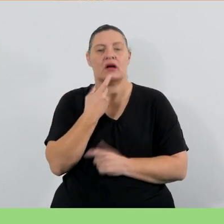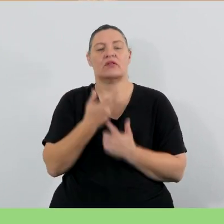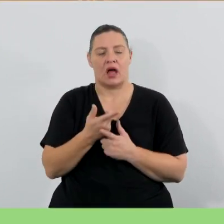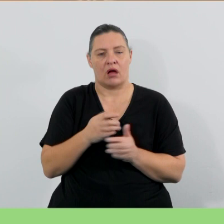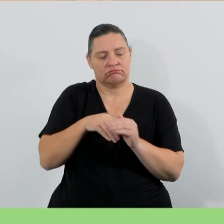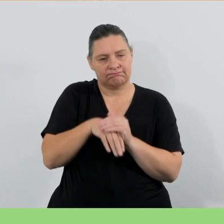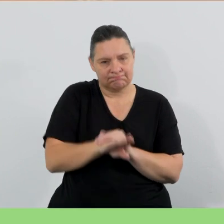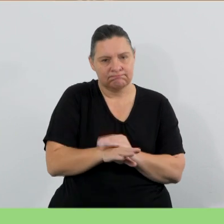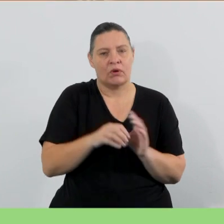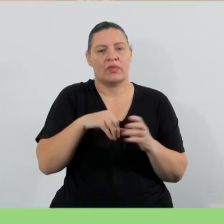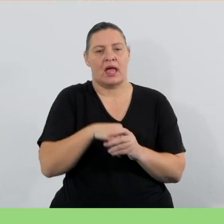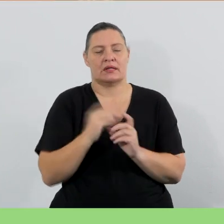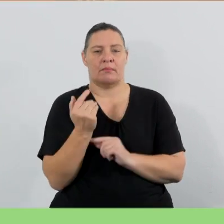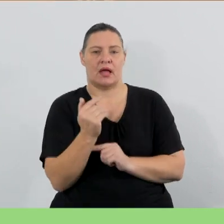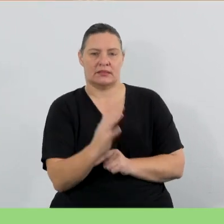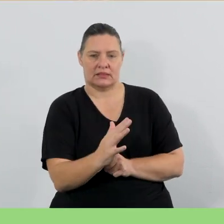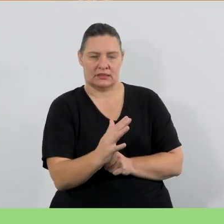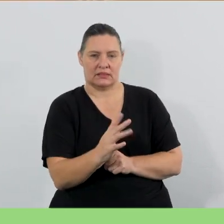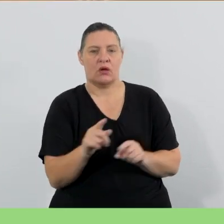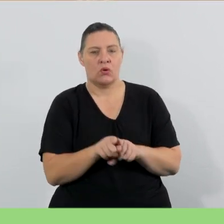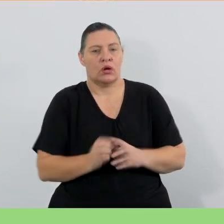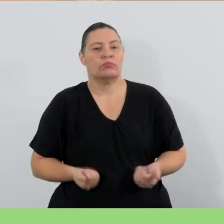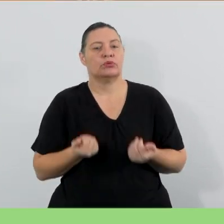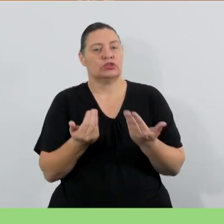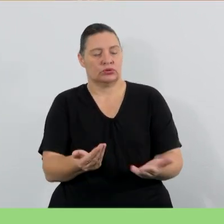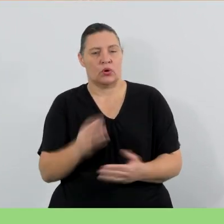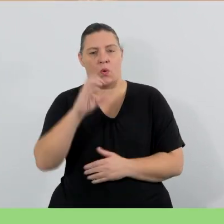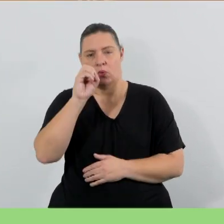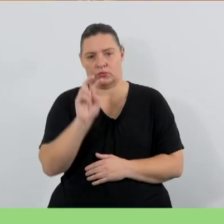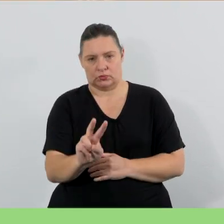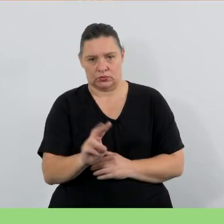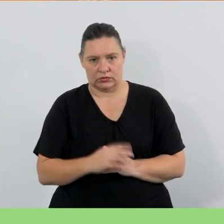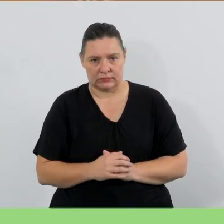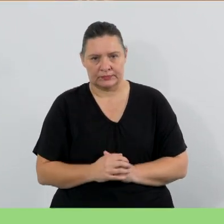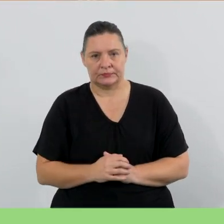is stored in the plant, and also to produce oxygen.